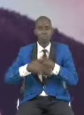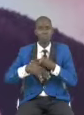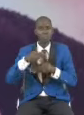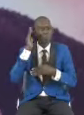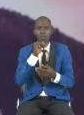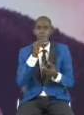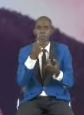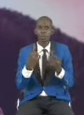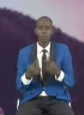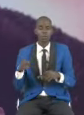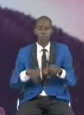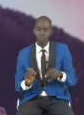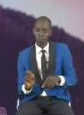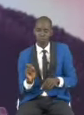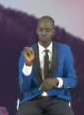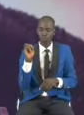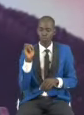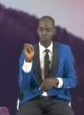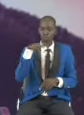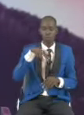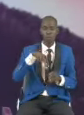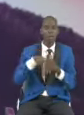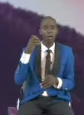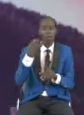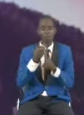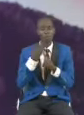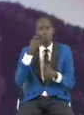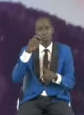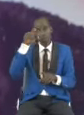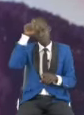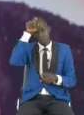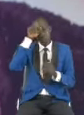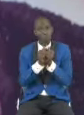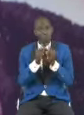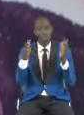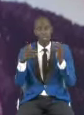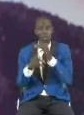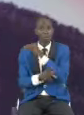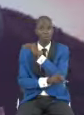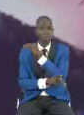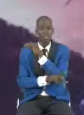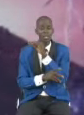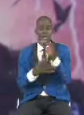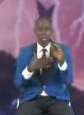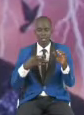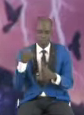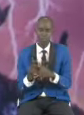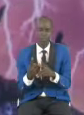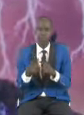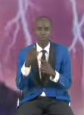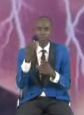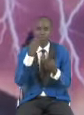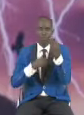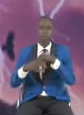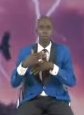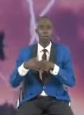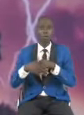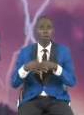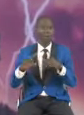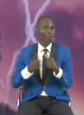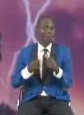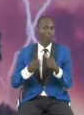of Egypt without the Passover and then take manna. First of all, the Passover.